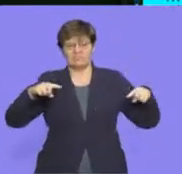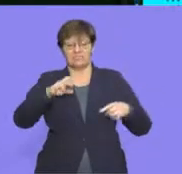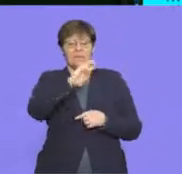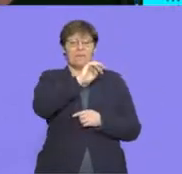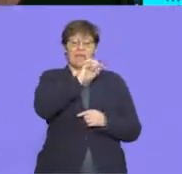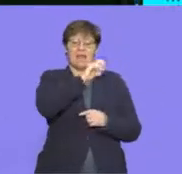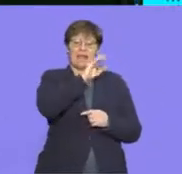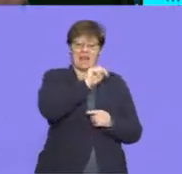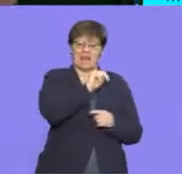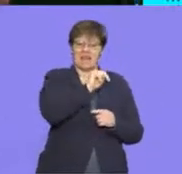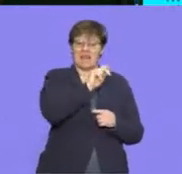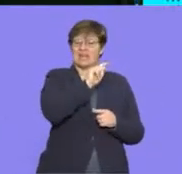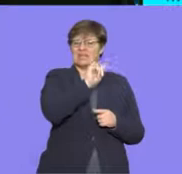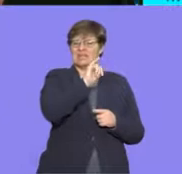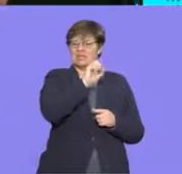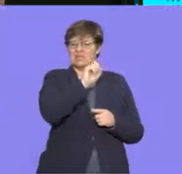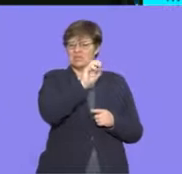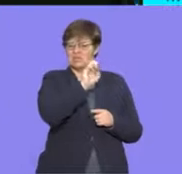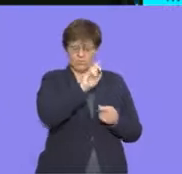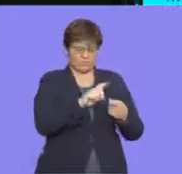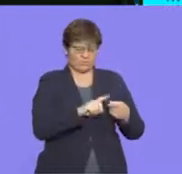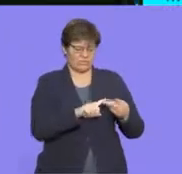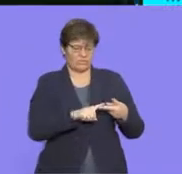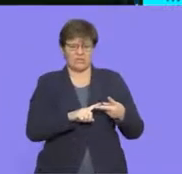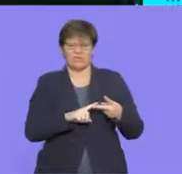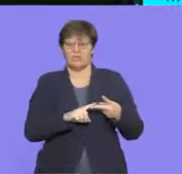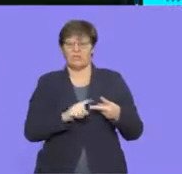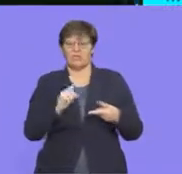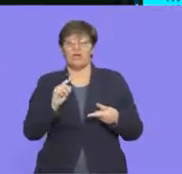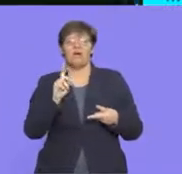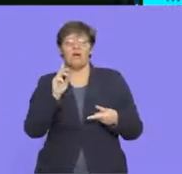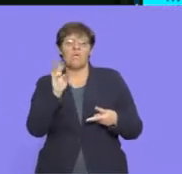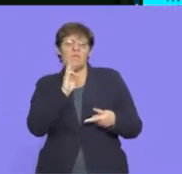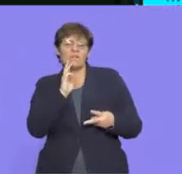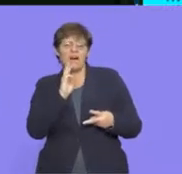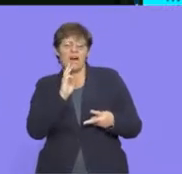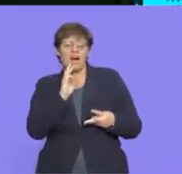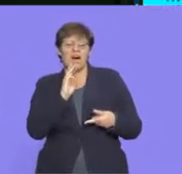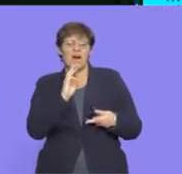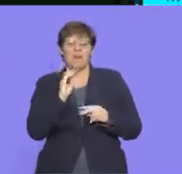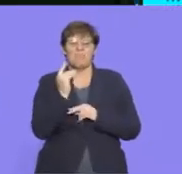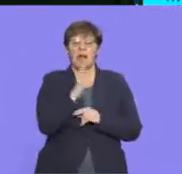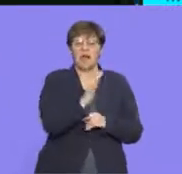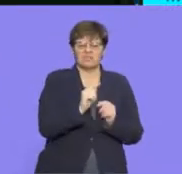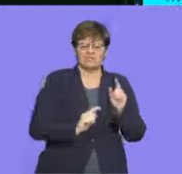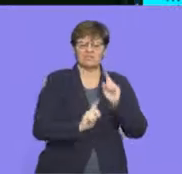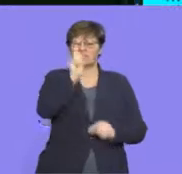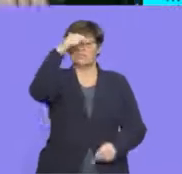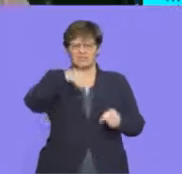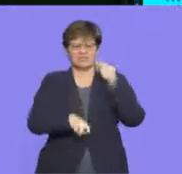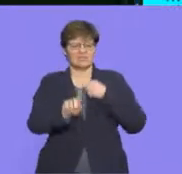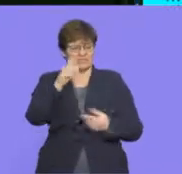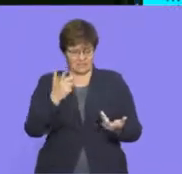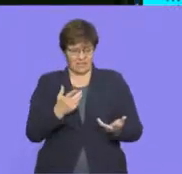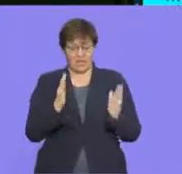of mammalian tissue, right? We've looked at how water transports through a plant. And now we're going to look at how